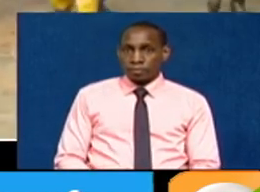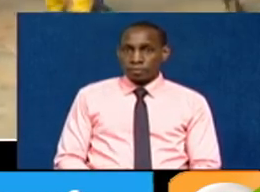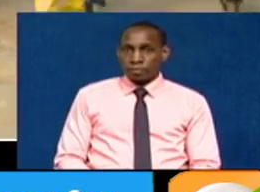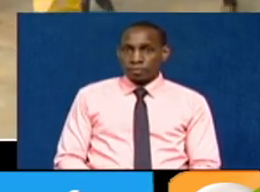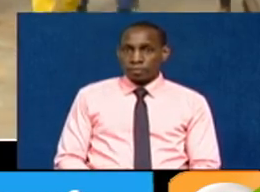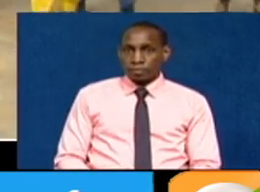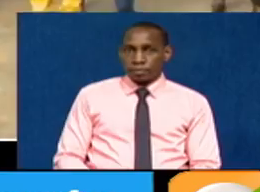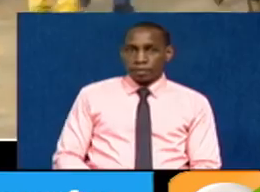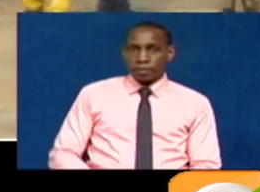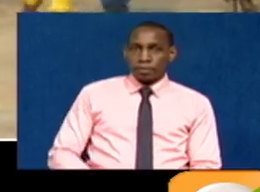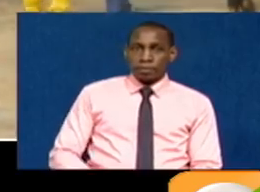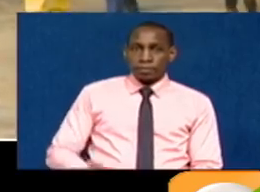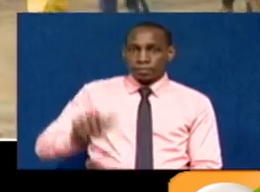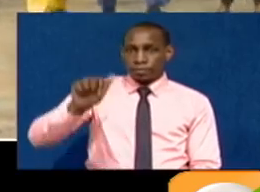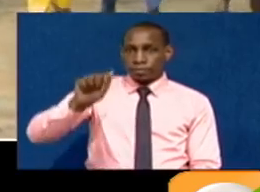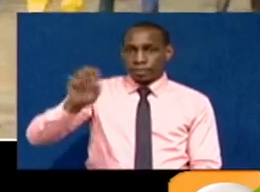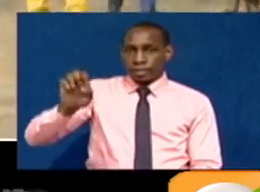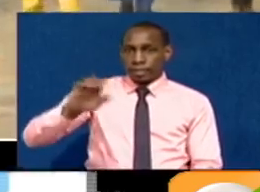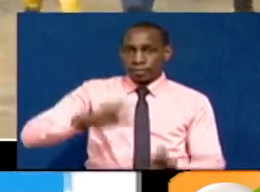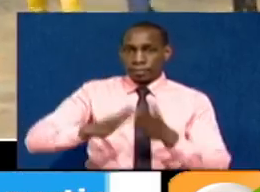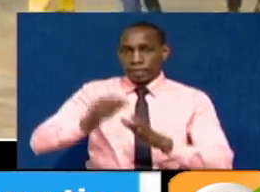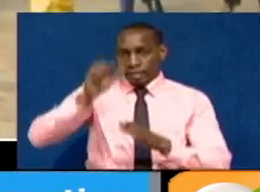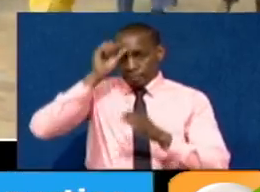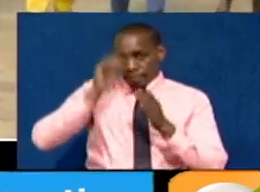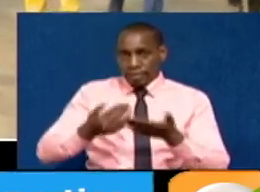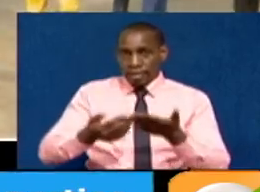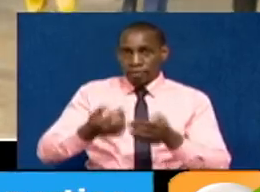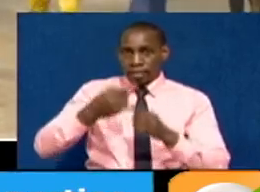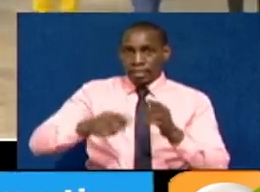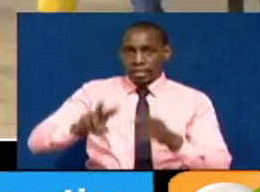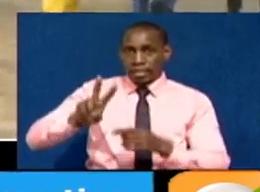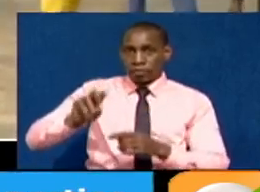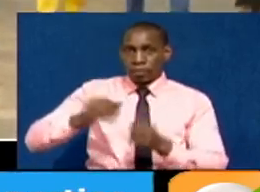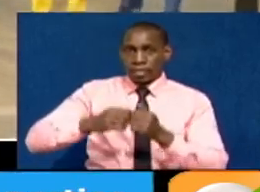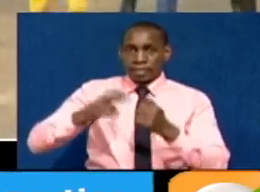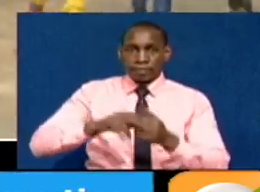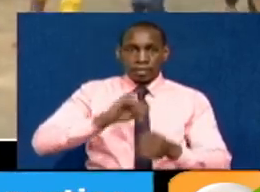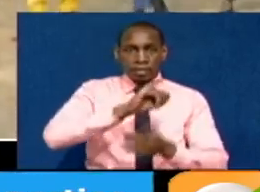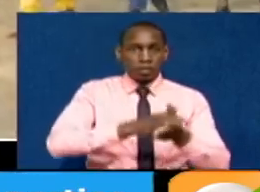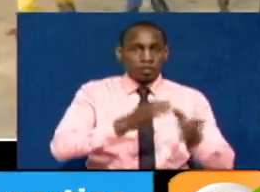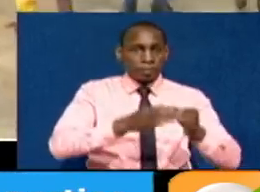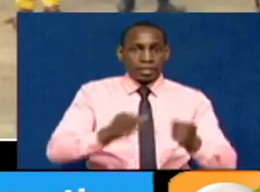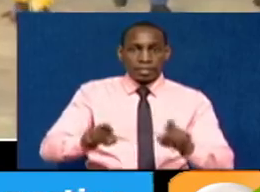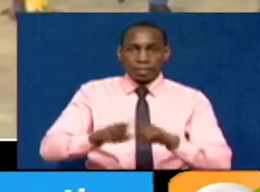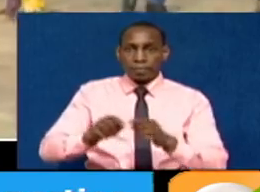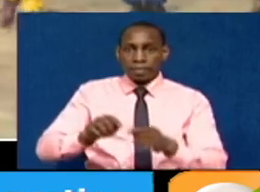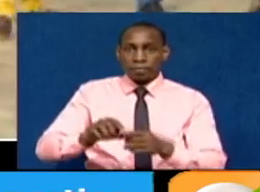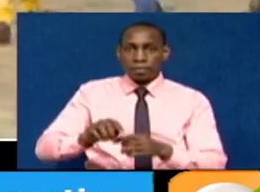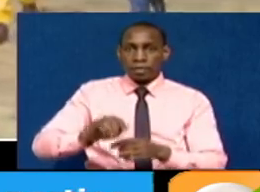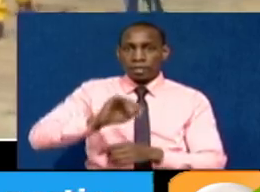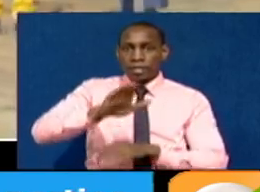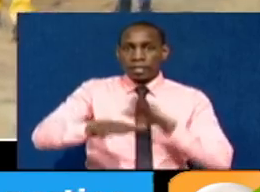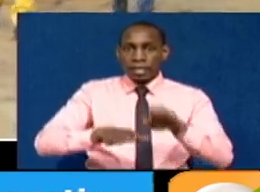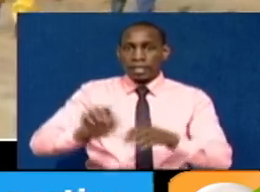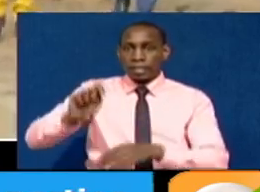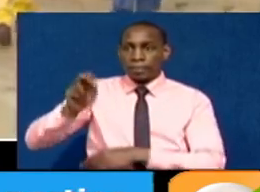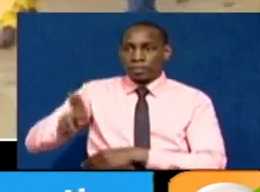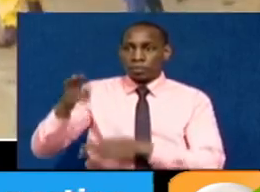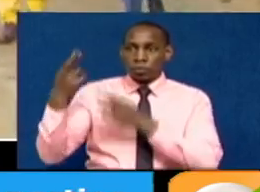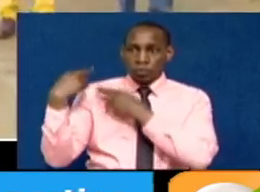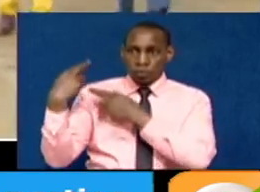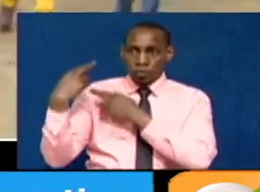in 2017, the Jubilee wave in the Mount Kenya region and certainly in Kirinyaga, President Uhuru Kenyatta's role